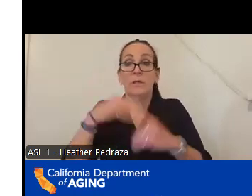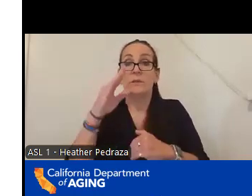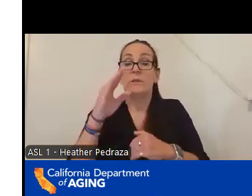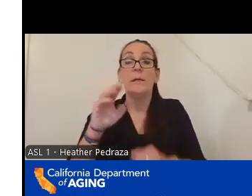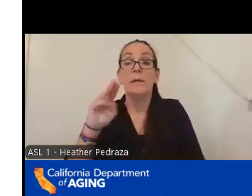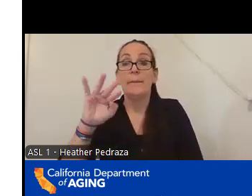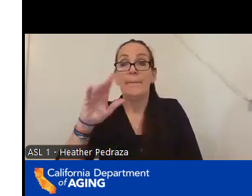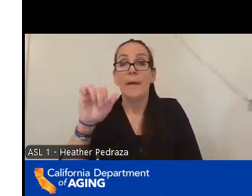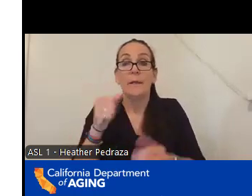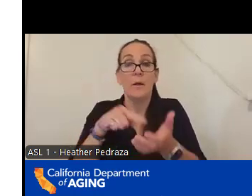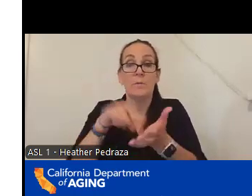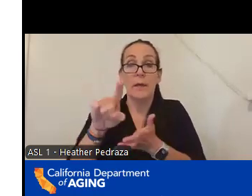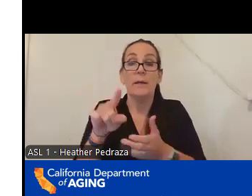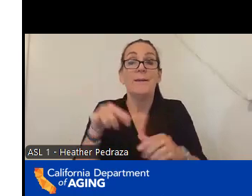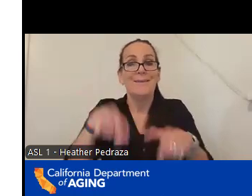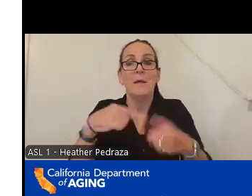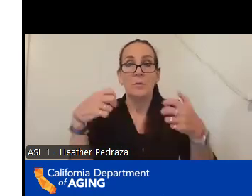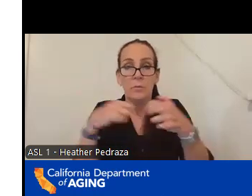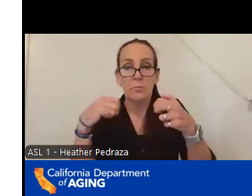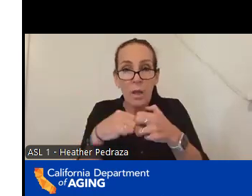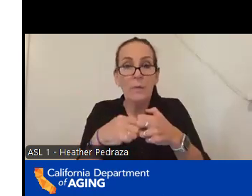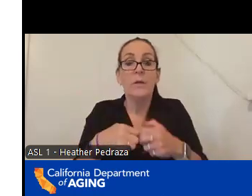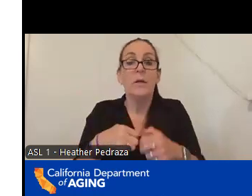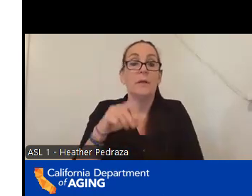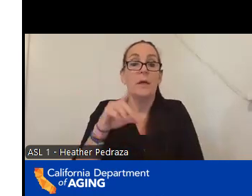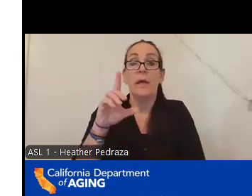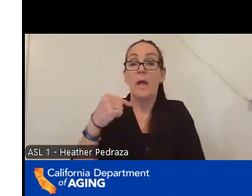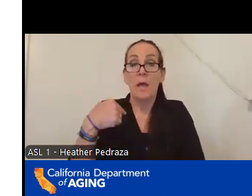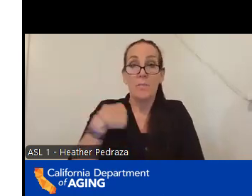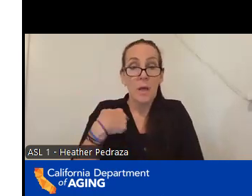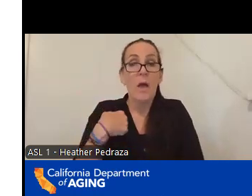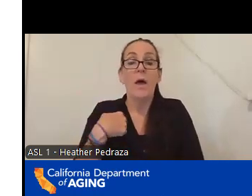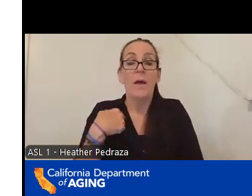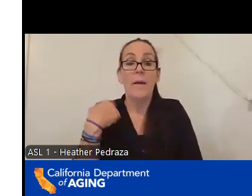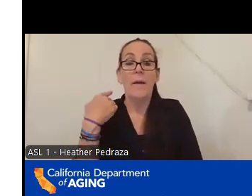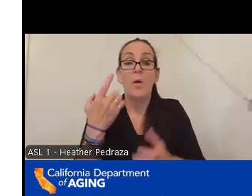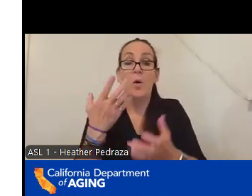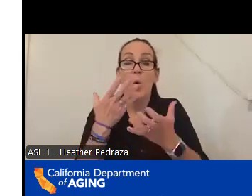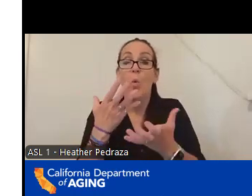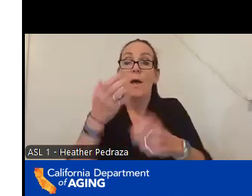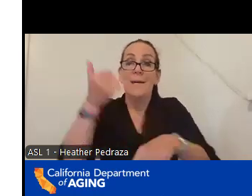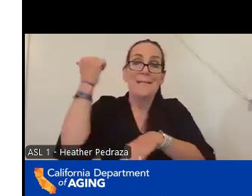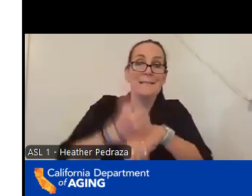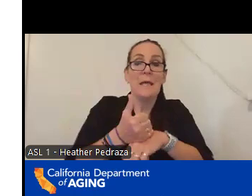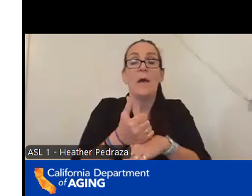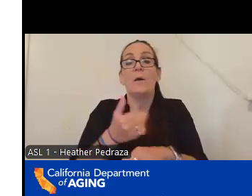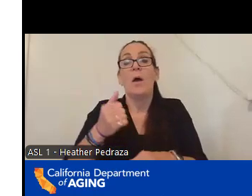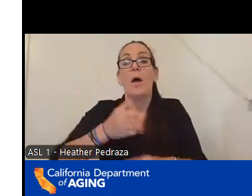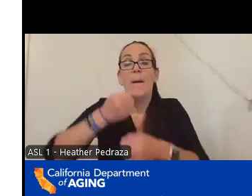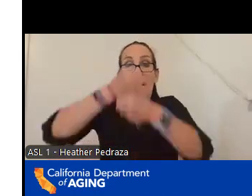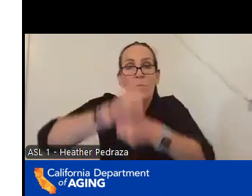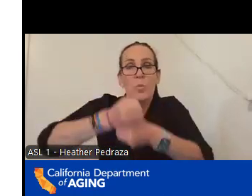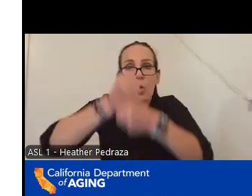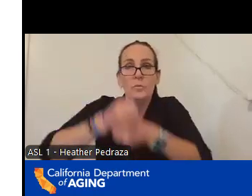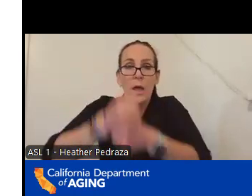pay. This is a problem, and as a disability rights advocate, I'm willing to set up a protest, chain myself to the governor's door